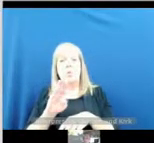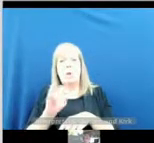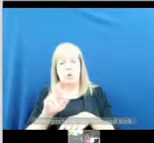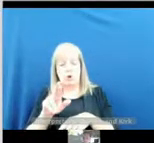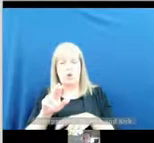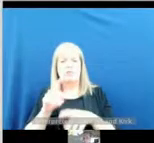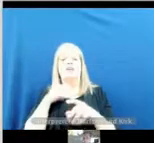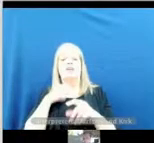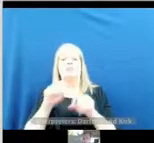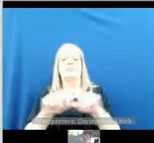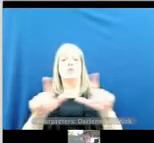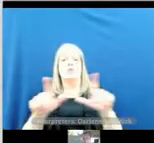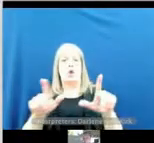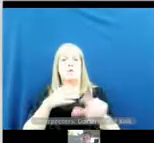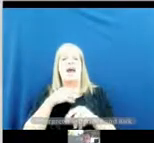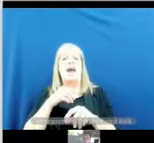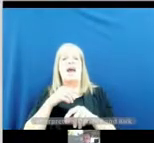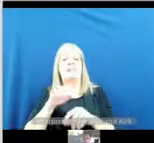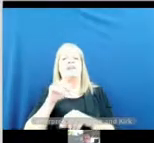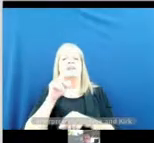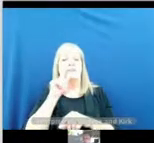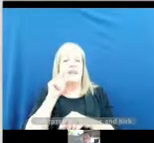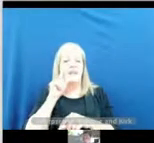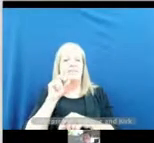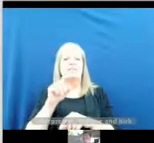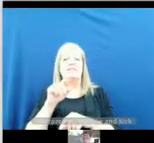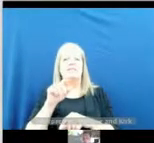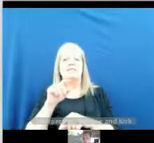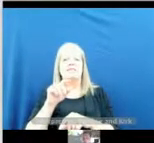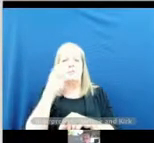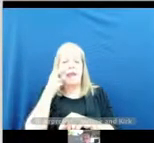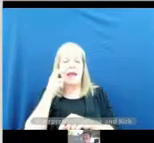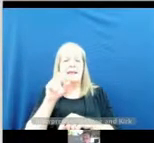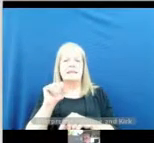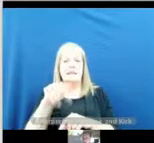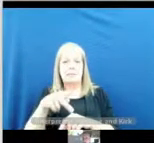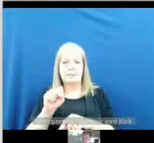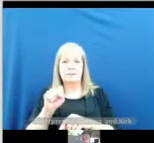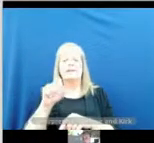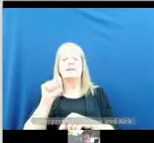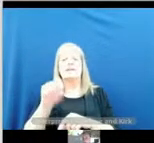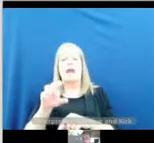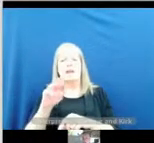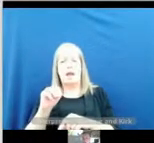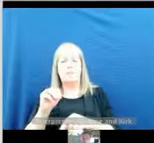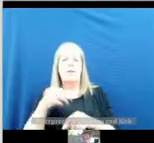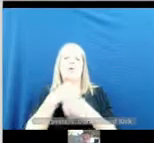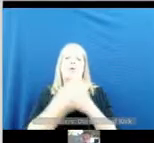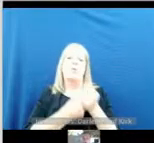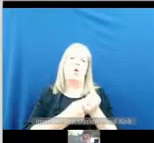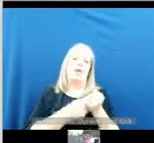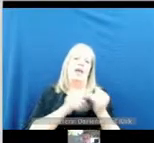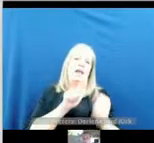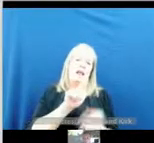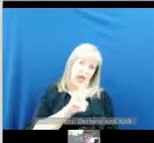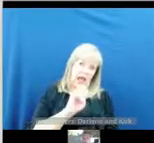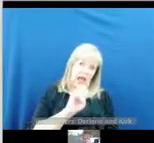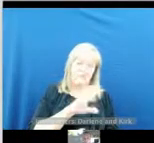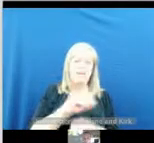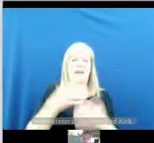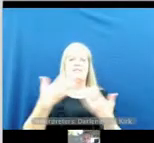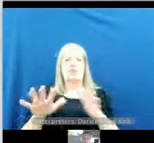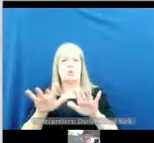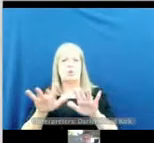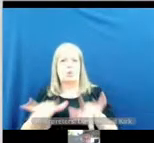It's deafblindtip.com, a whole host of live and recorded webinars that's all geared specifically